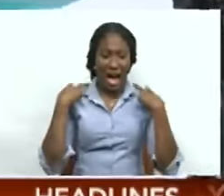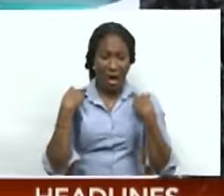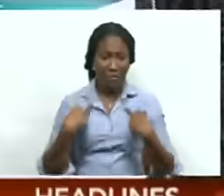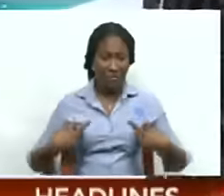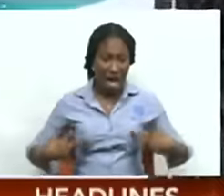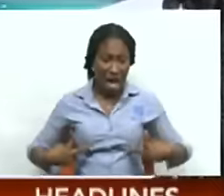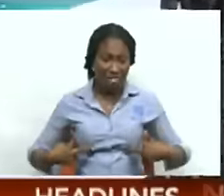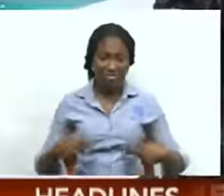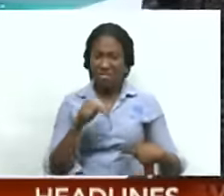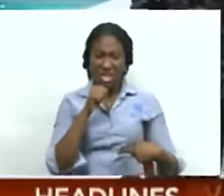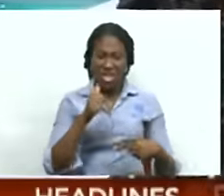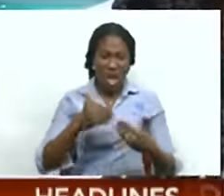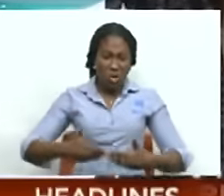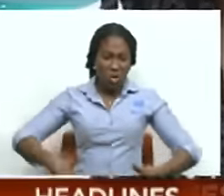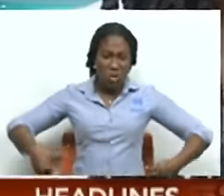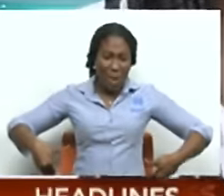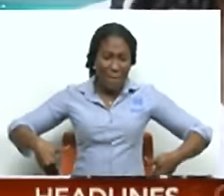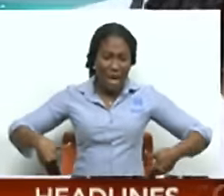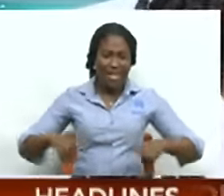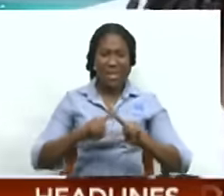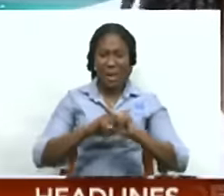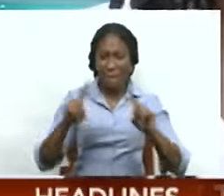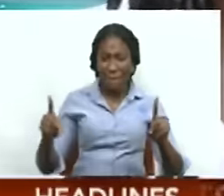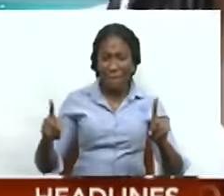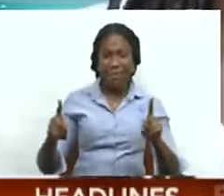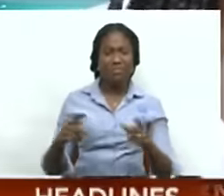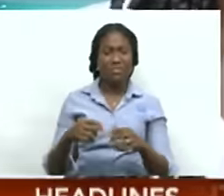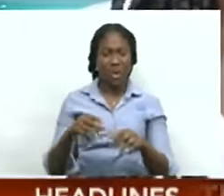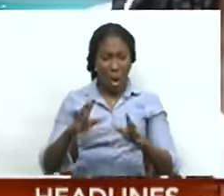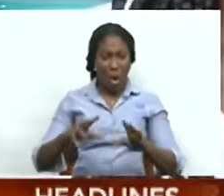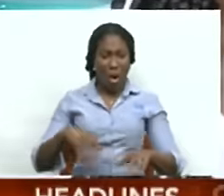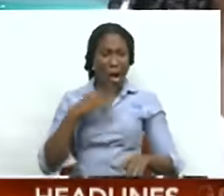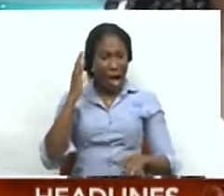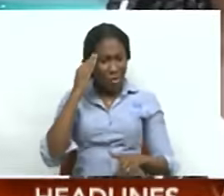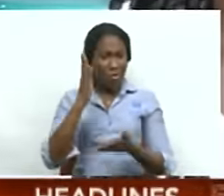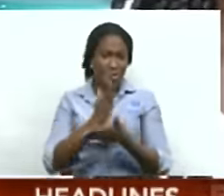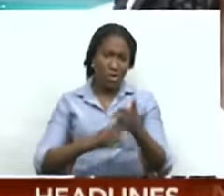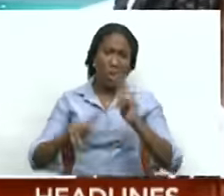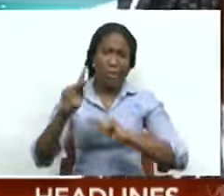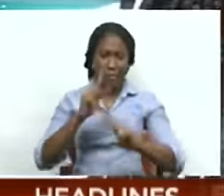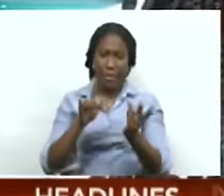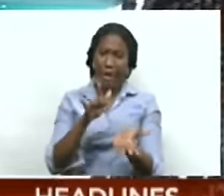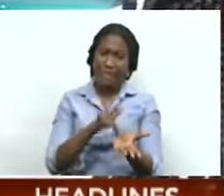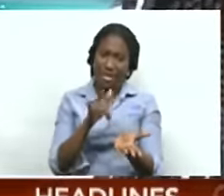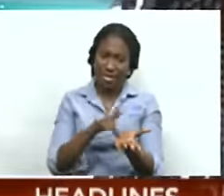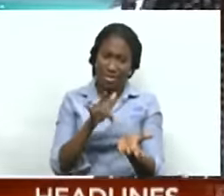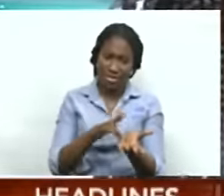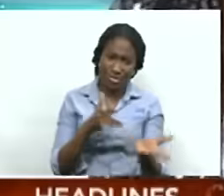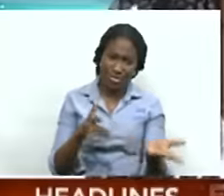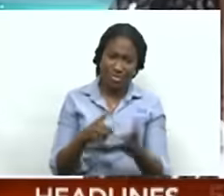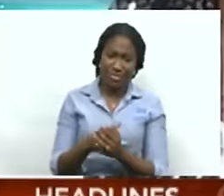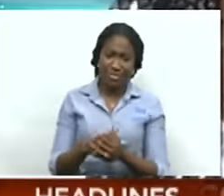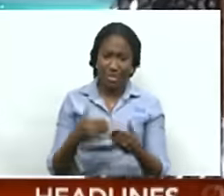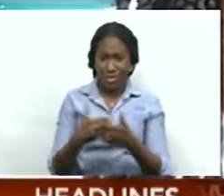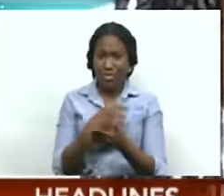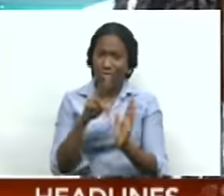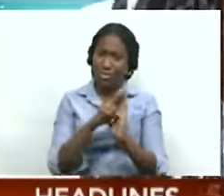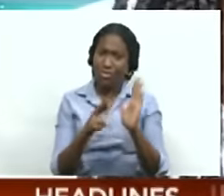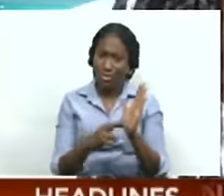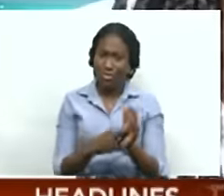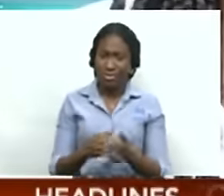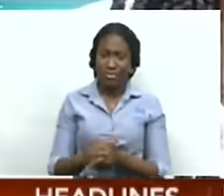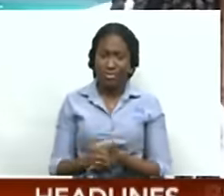pants appropriate, yeah. But there will be some people be advantaging this new ruler. They will come half